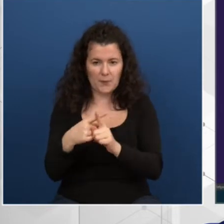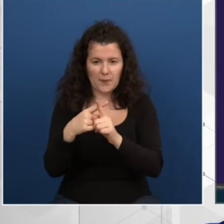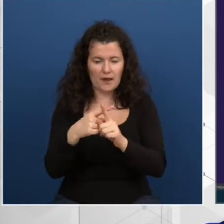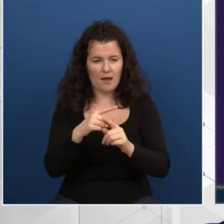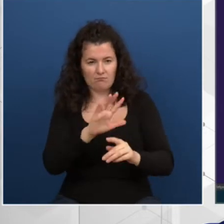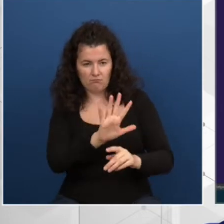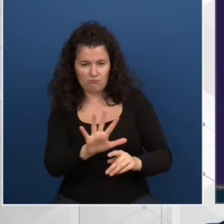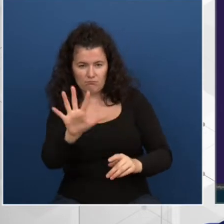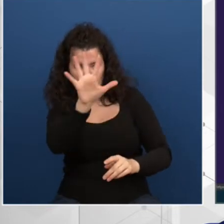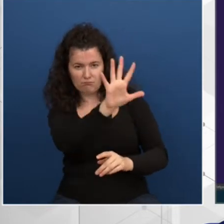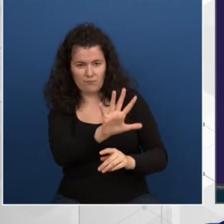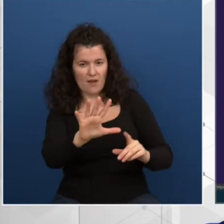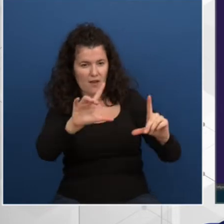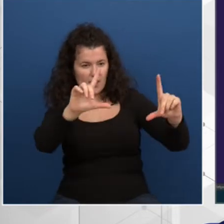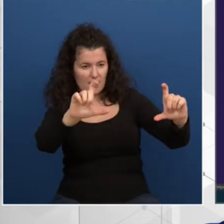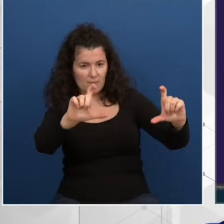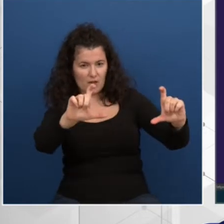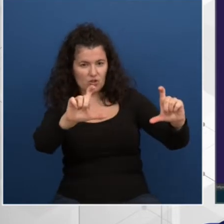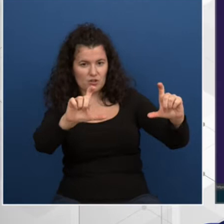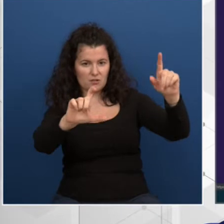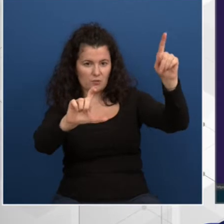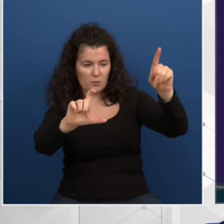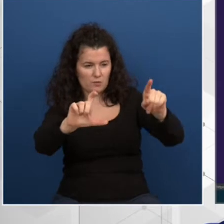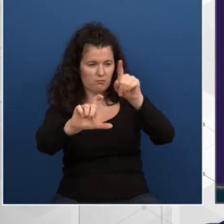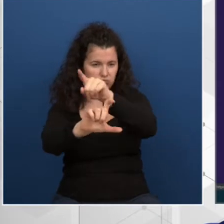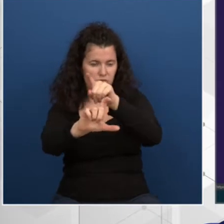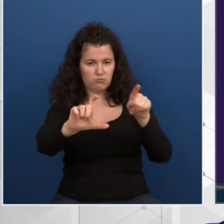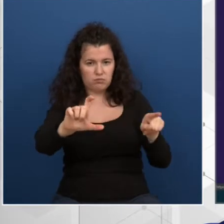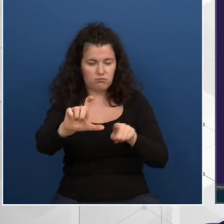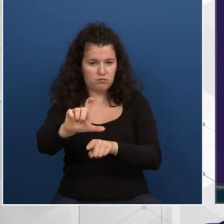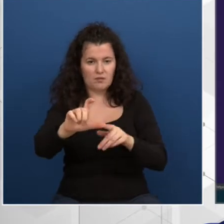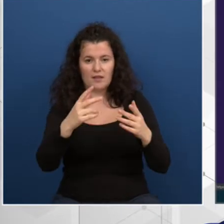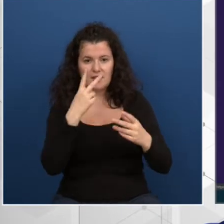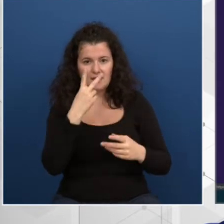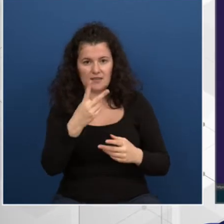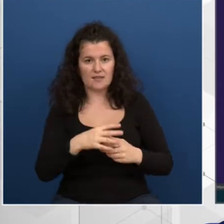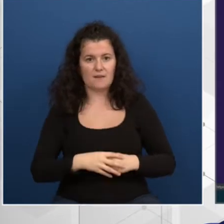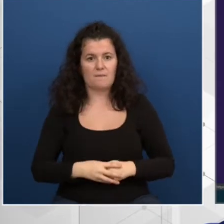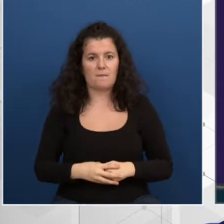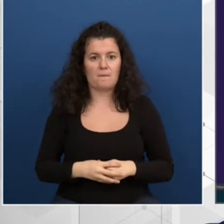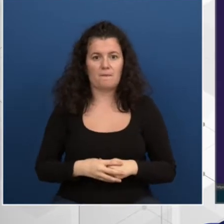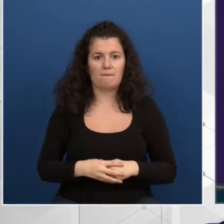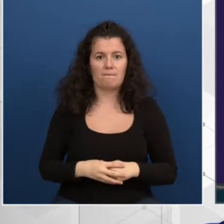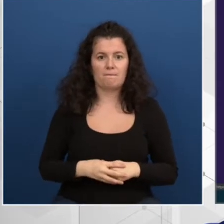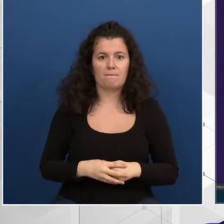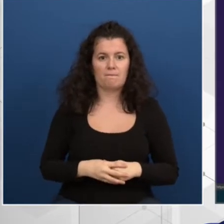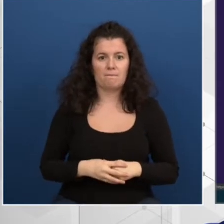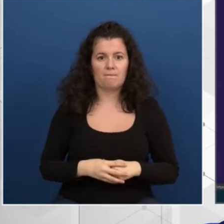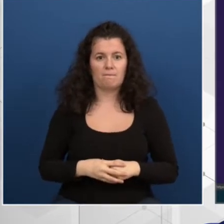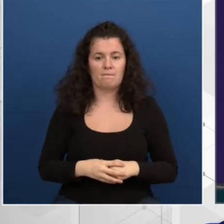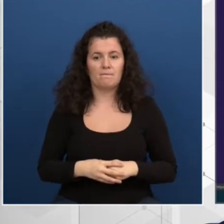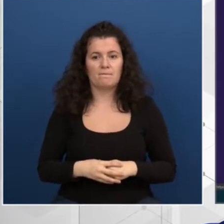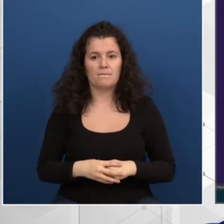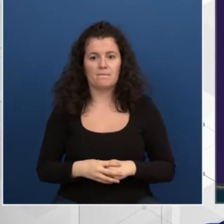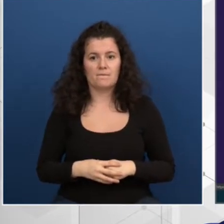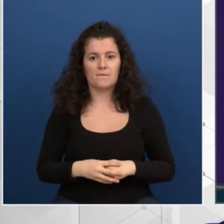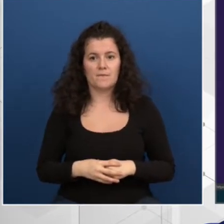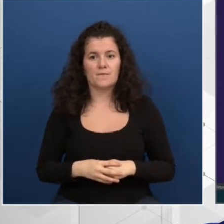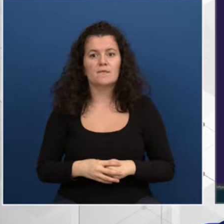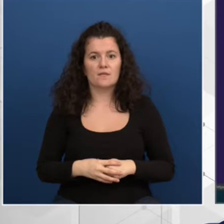where there are images, if I was a keyboard user, I couldn't use the left or right arrows there and switch the image. That's a